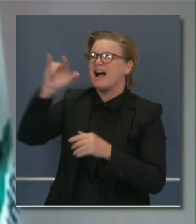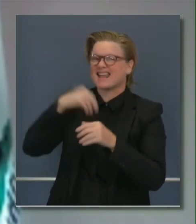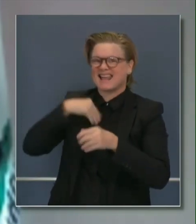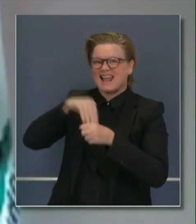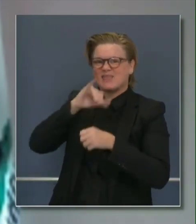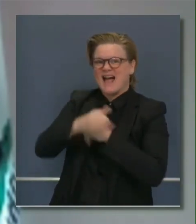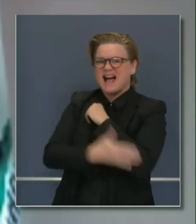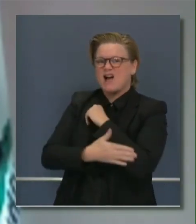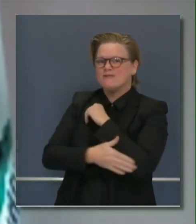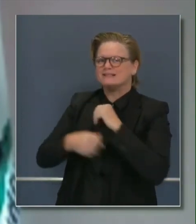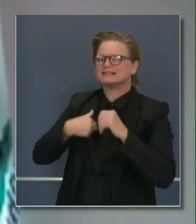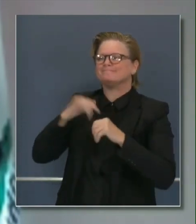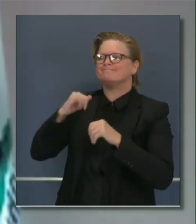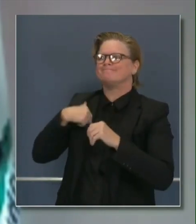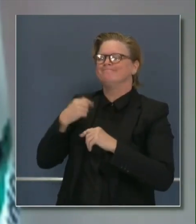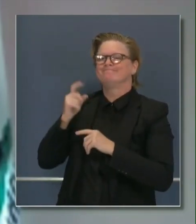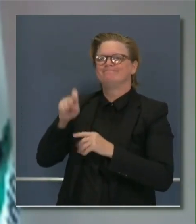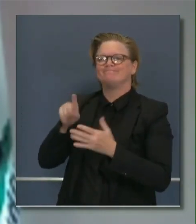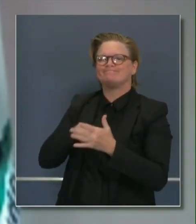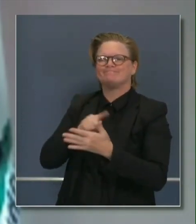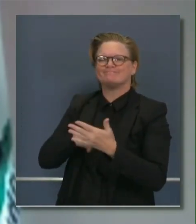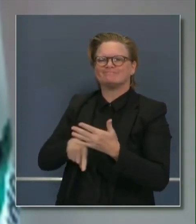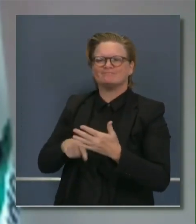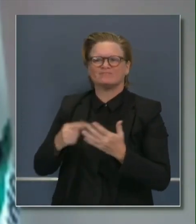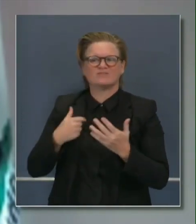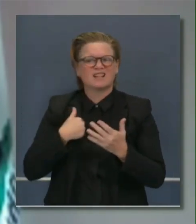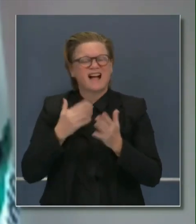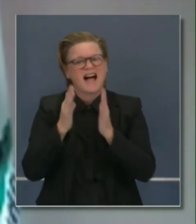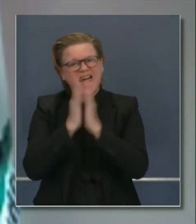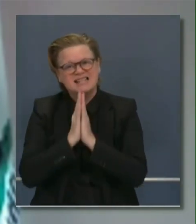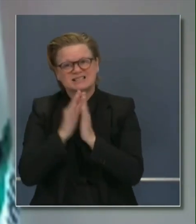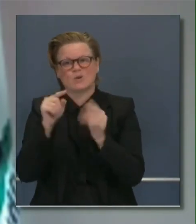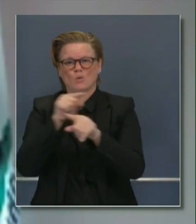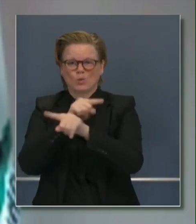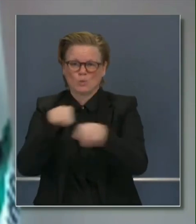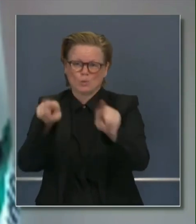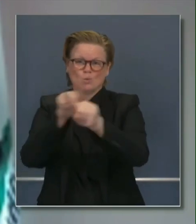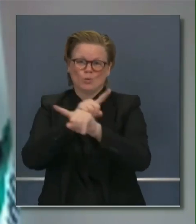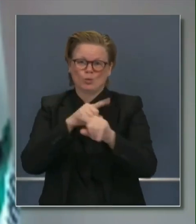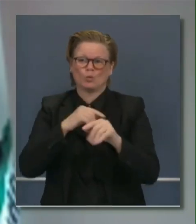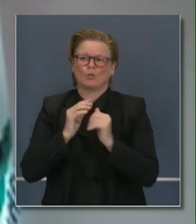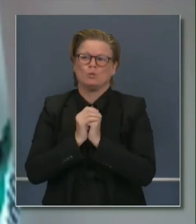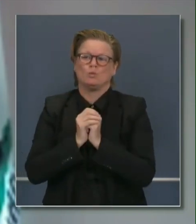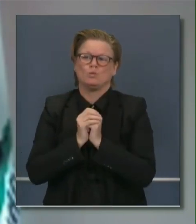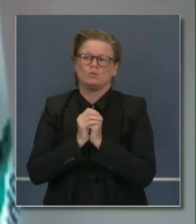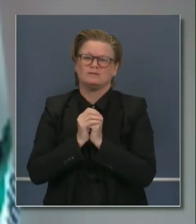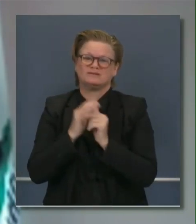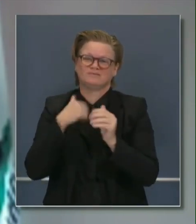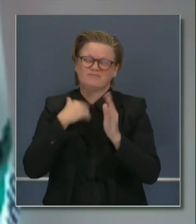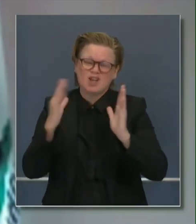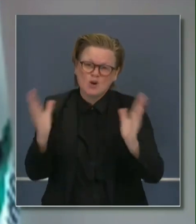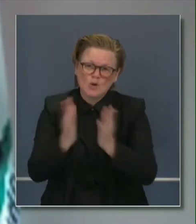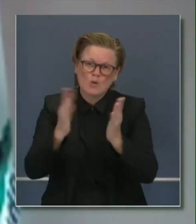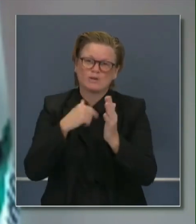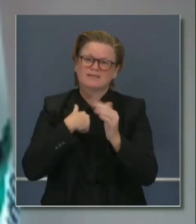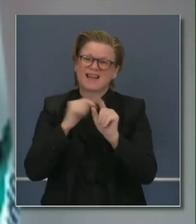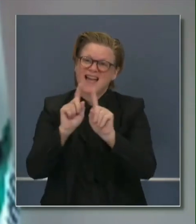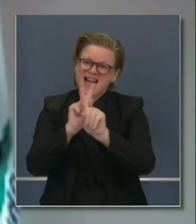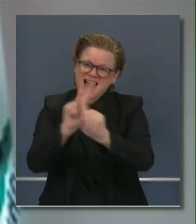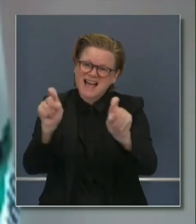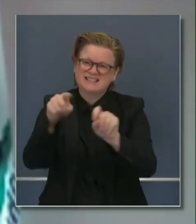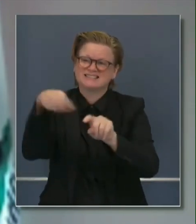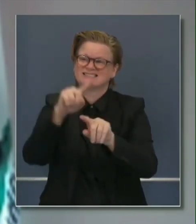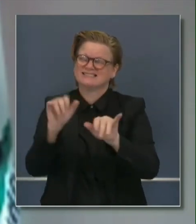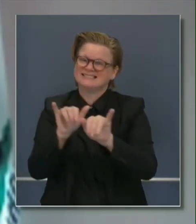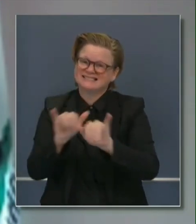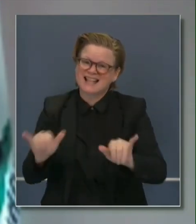stay at home. And that's what we're asking you to do. We're asking people to be at home and not mix and move. We know that part